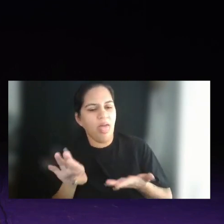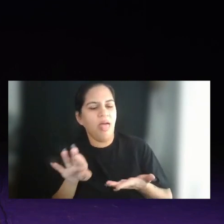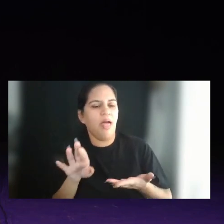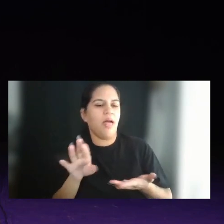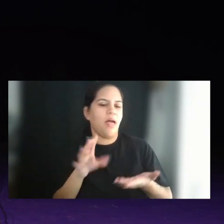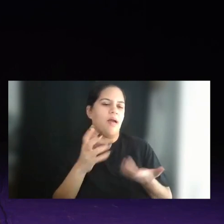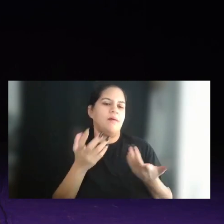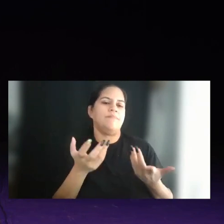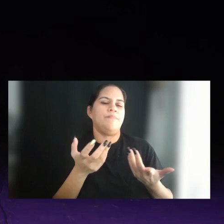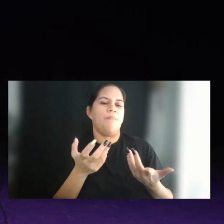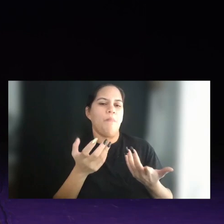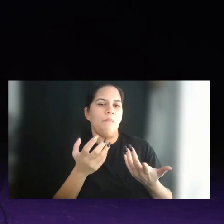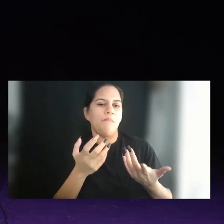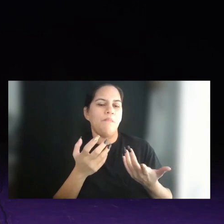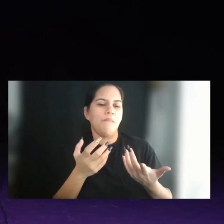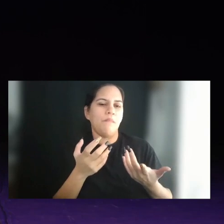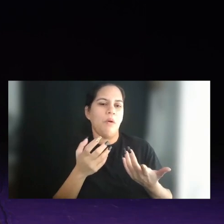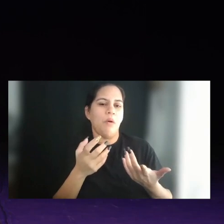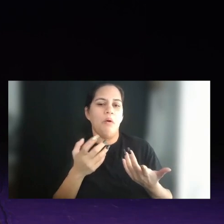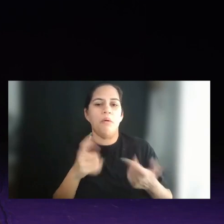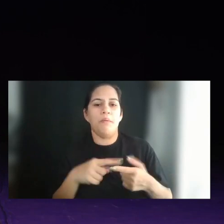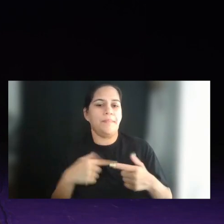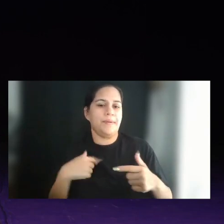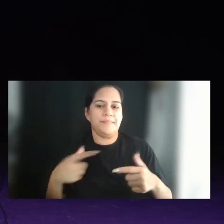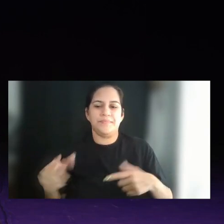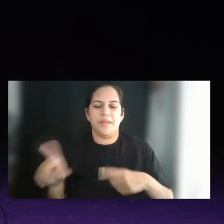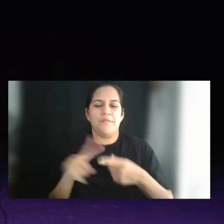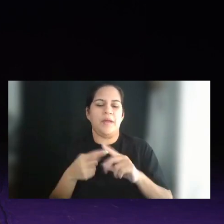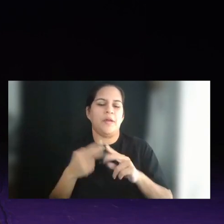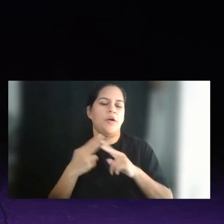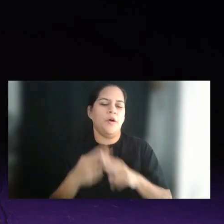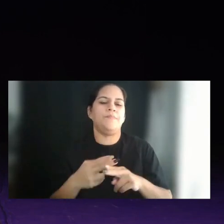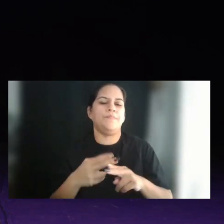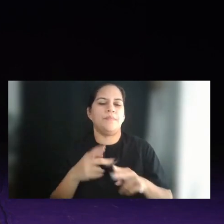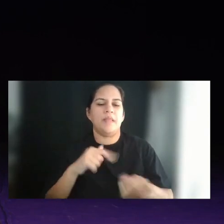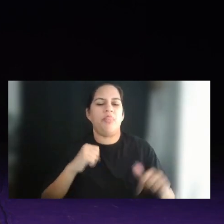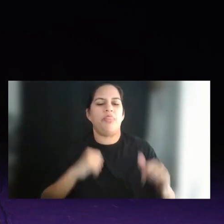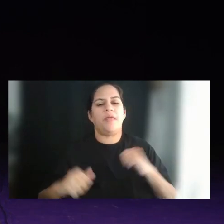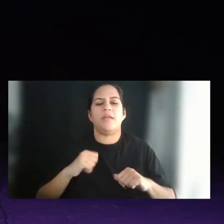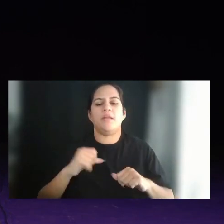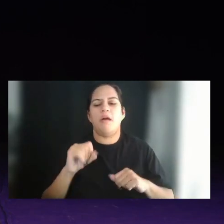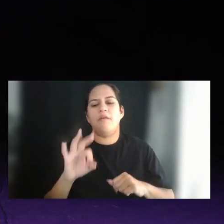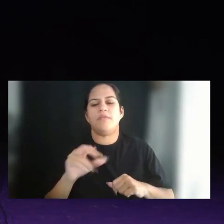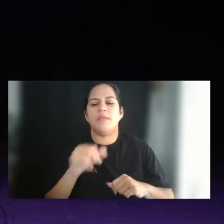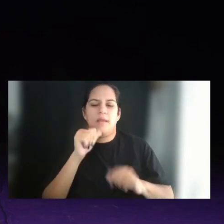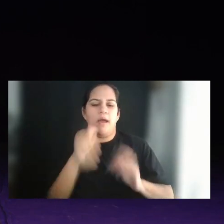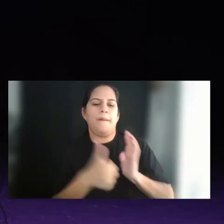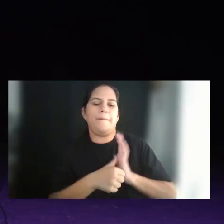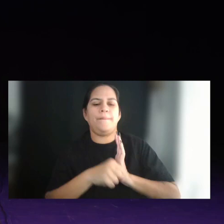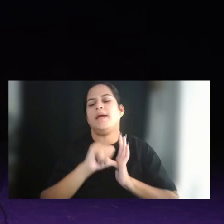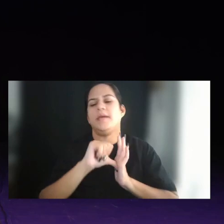what my dramaturg friend and I call it's the theater of the unimpressed.